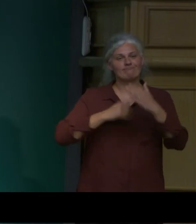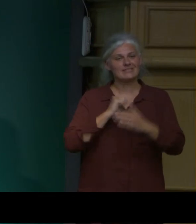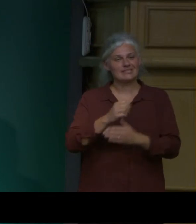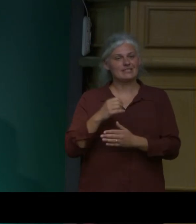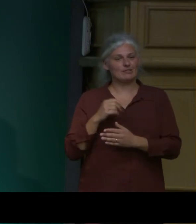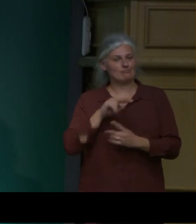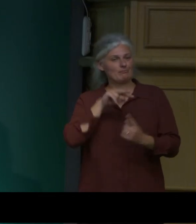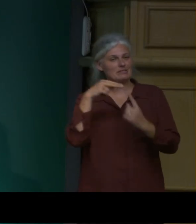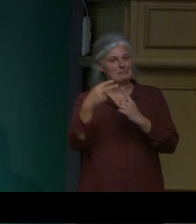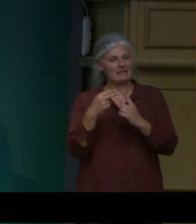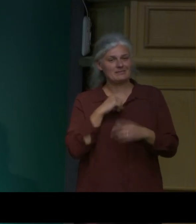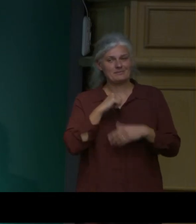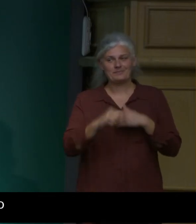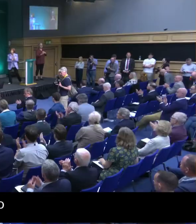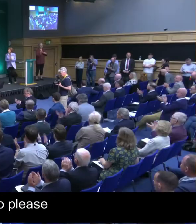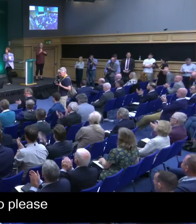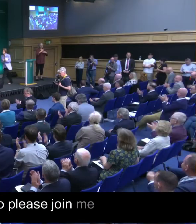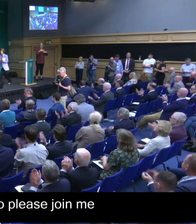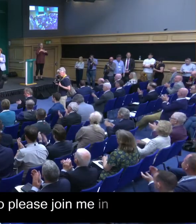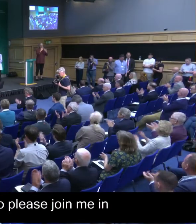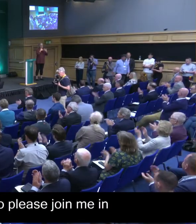join me in welcoming